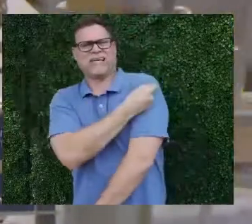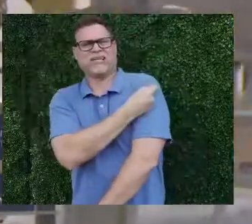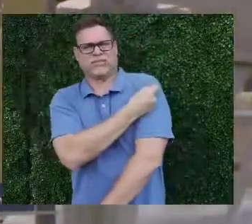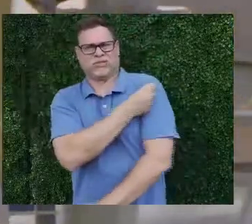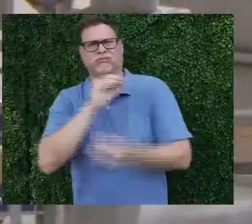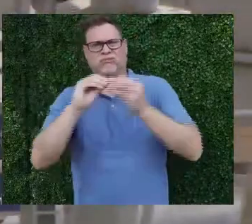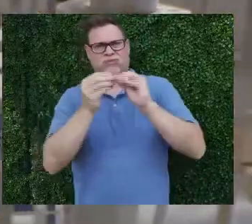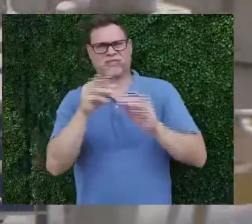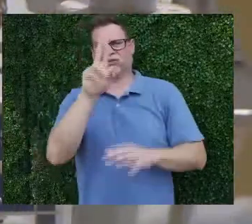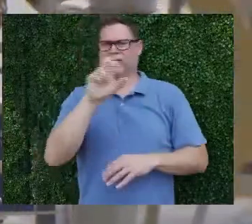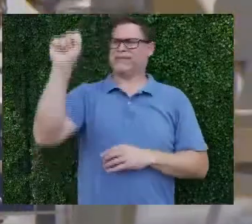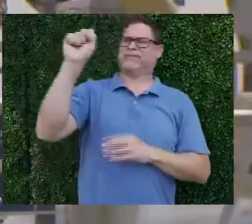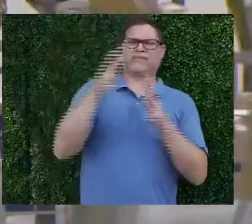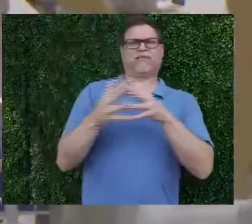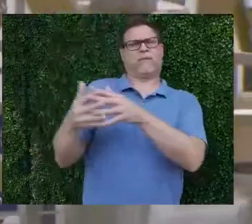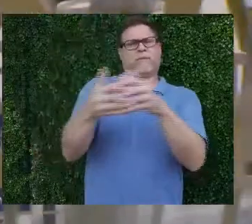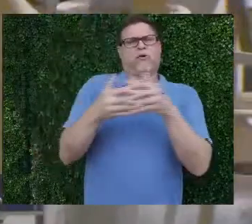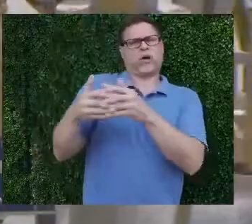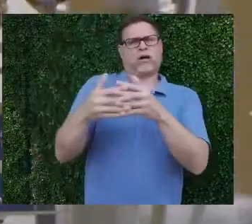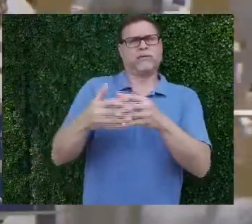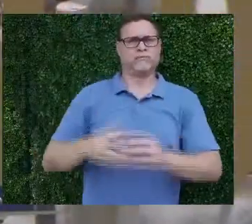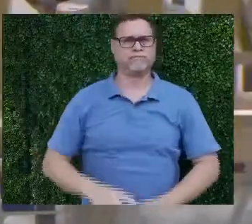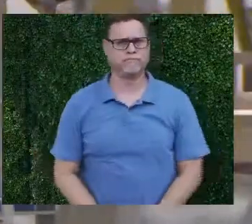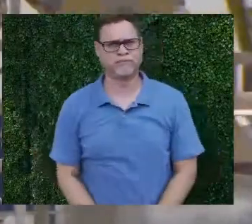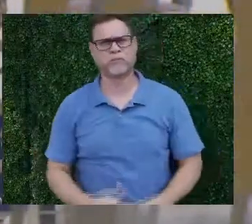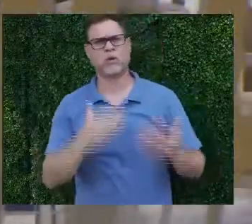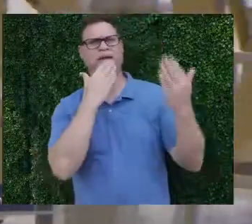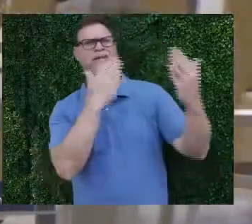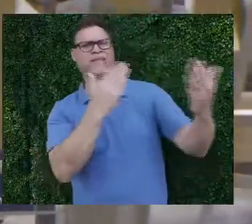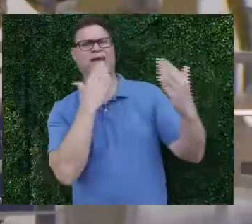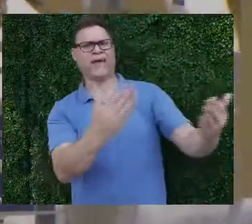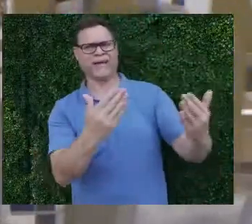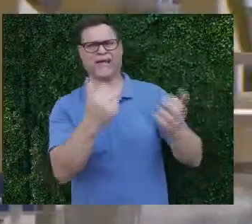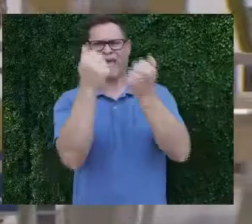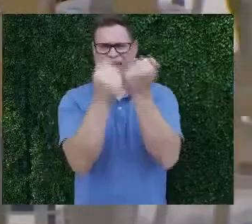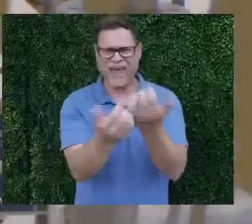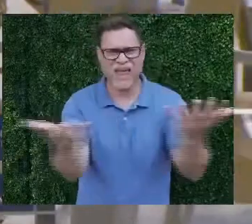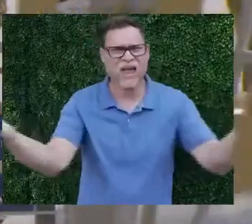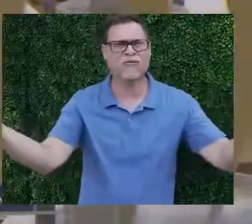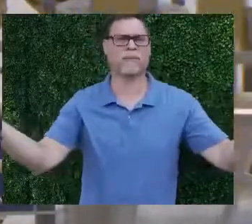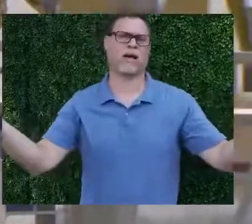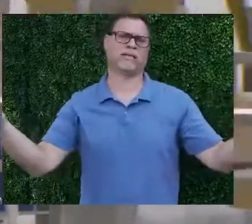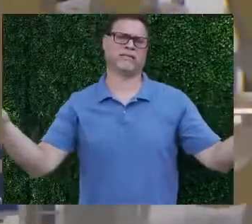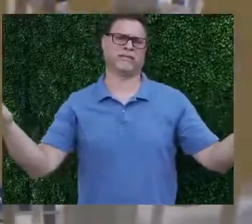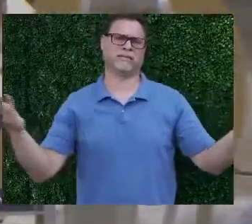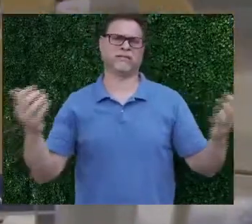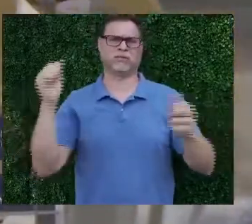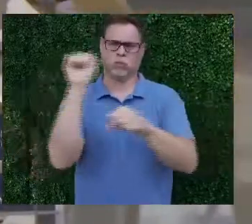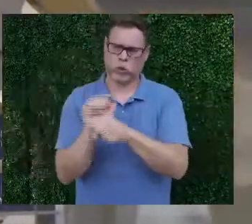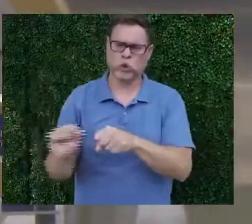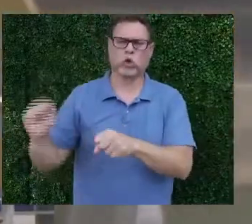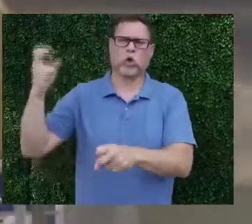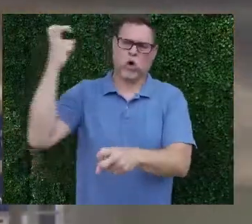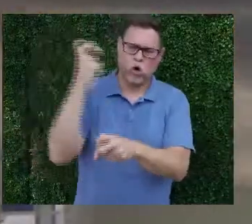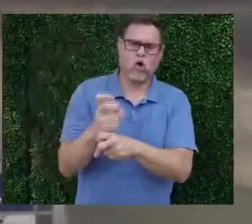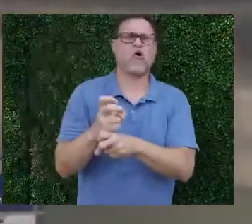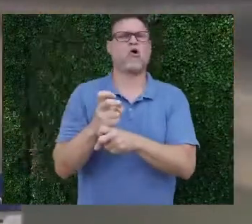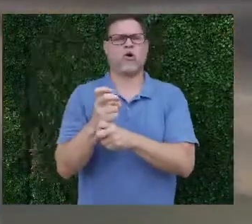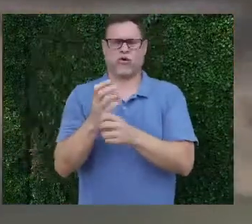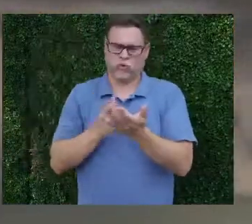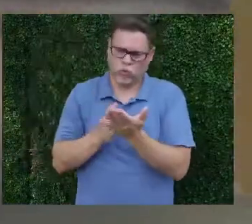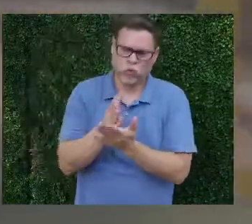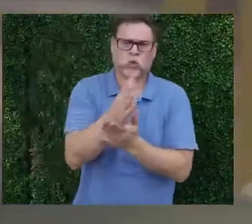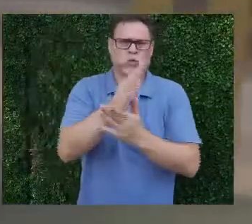United States of America. And I want to thank everybody that worked so hard to work through